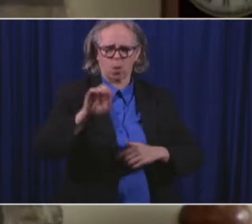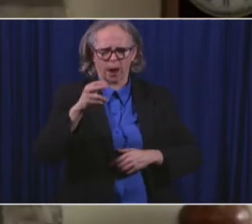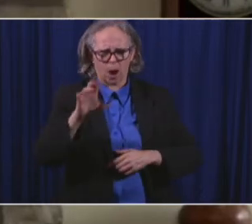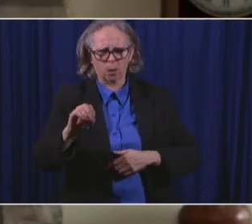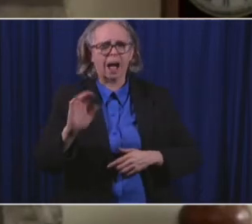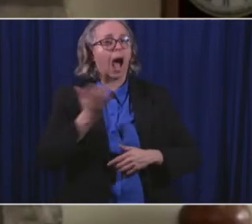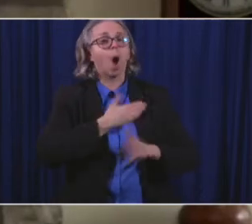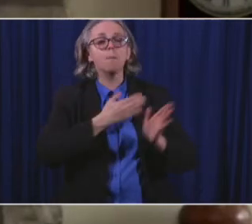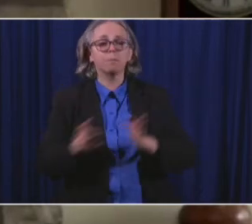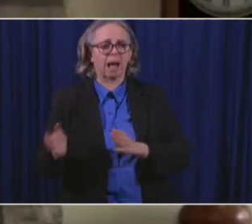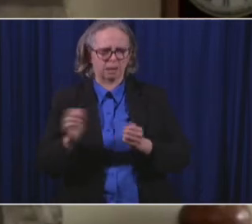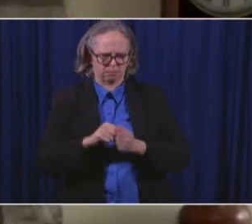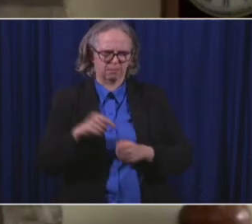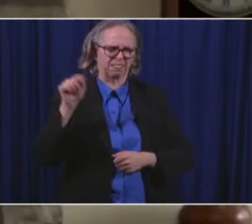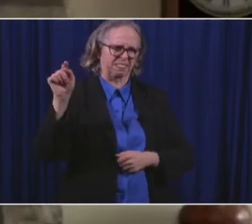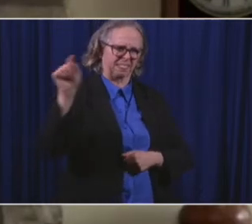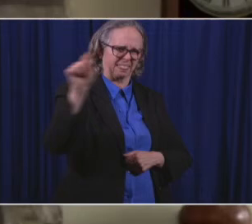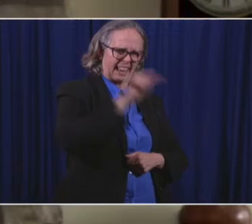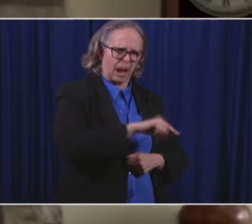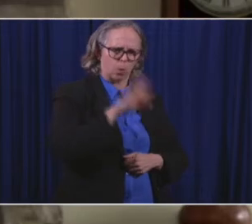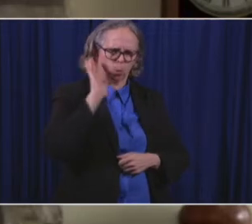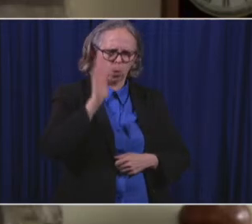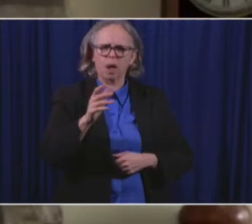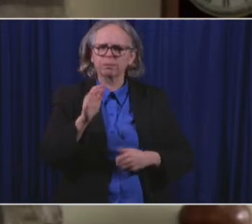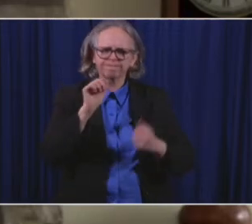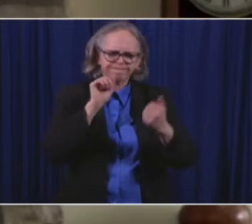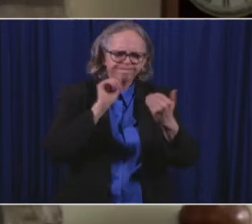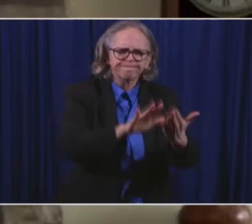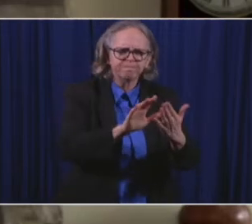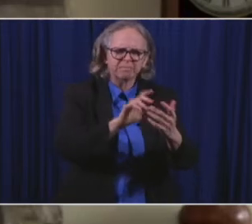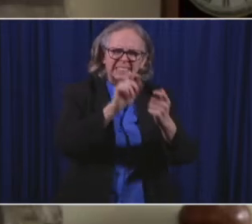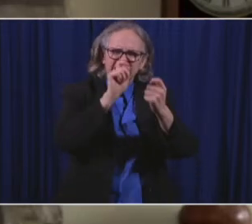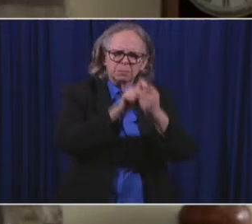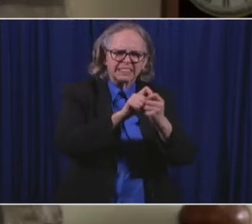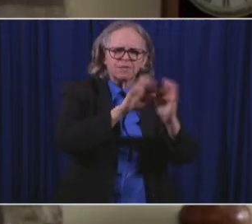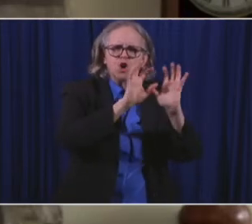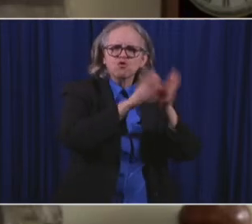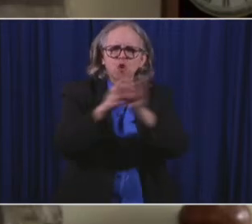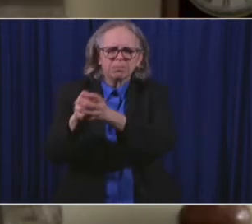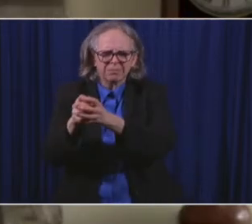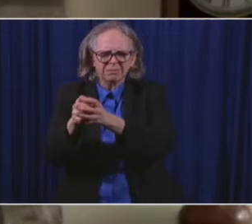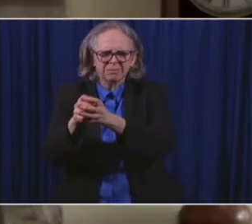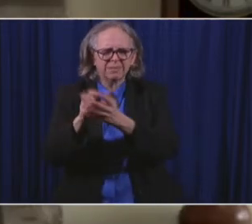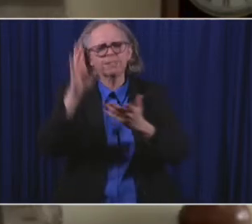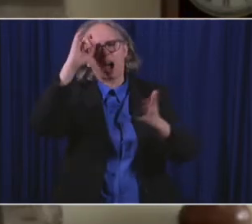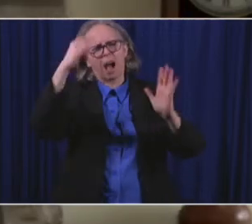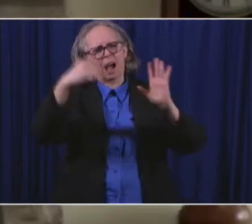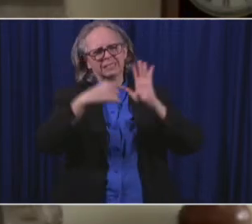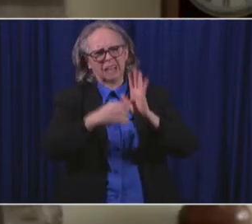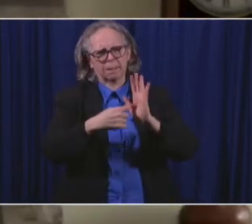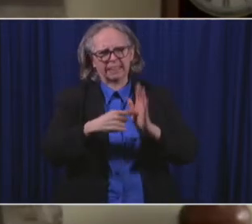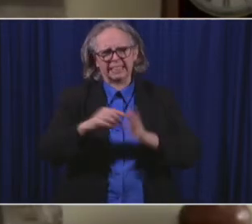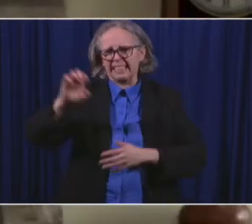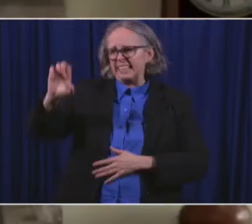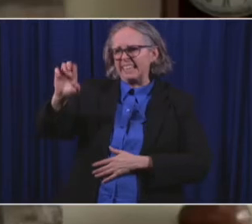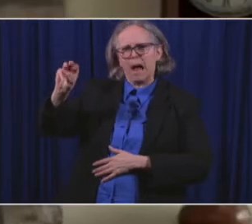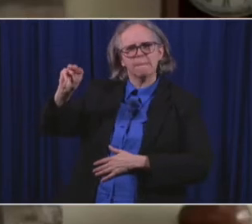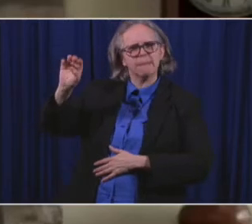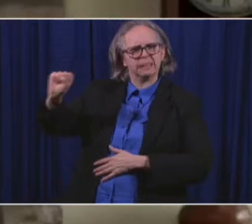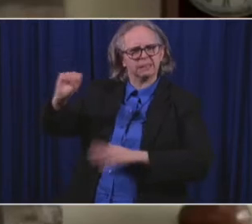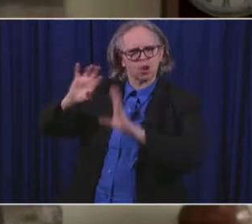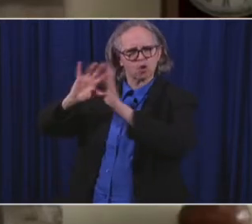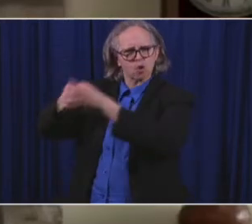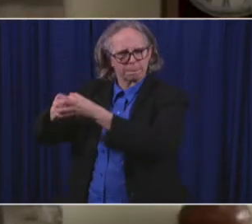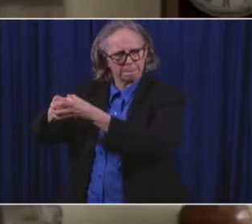will be told to target. So EMS, for example, and they will target